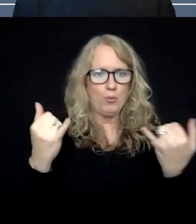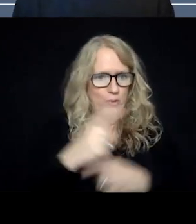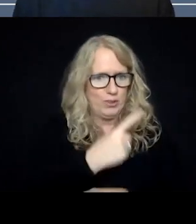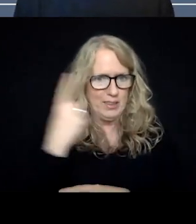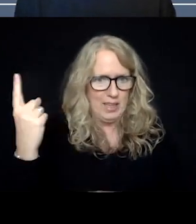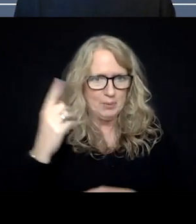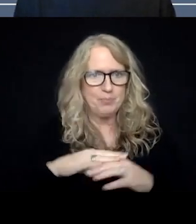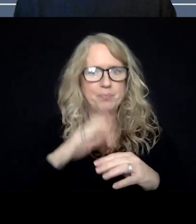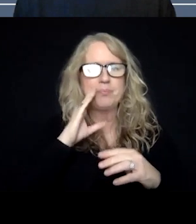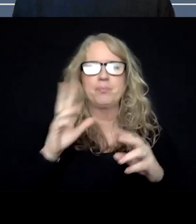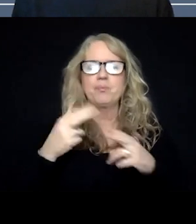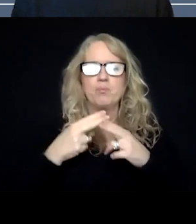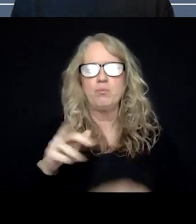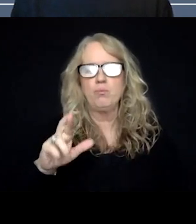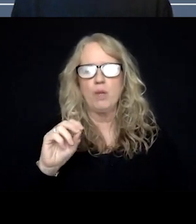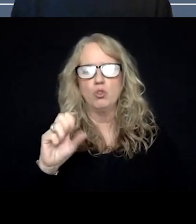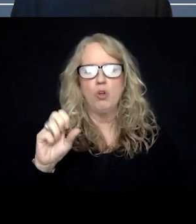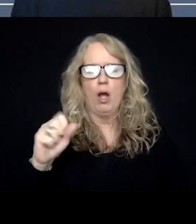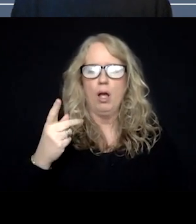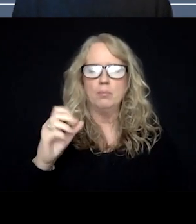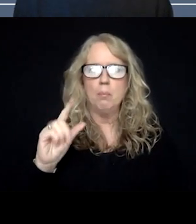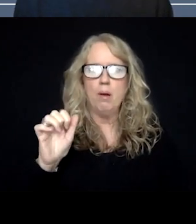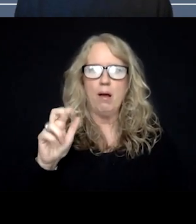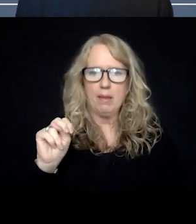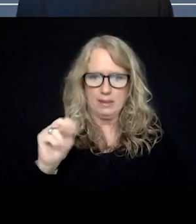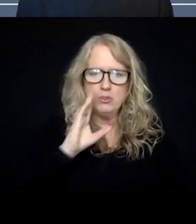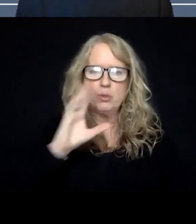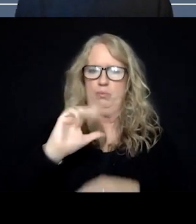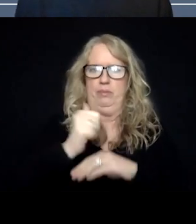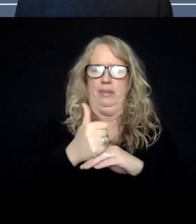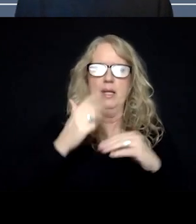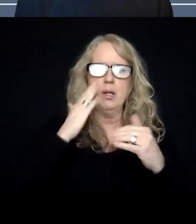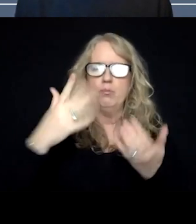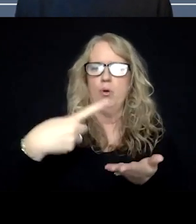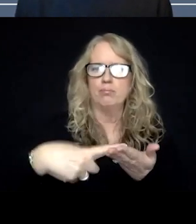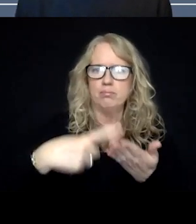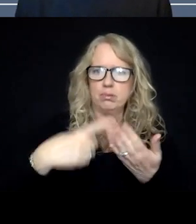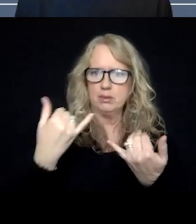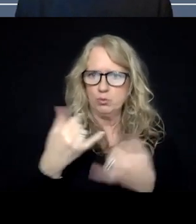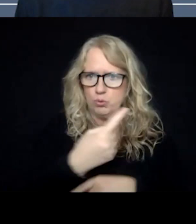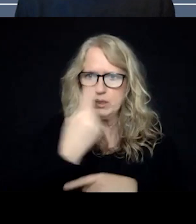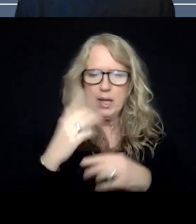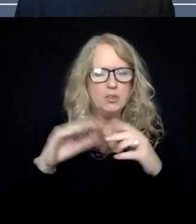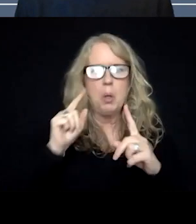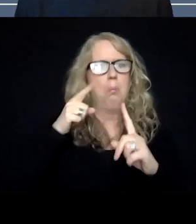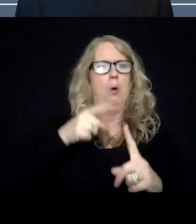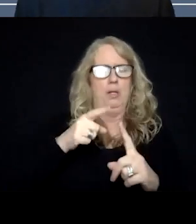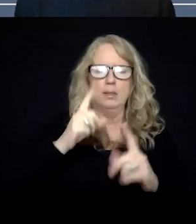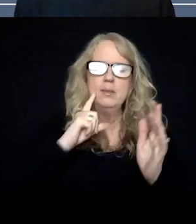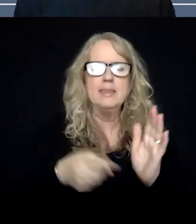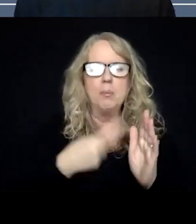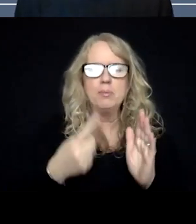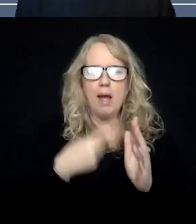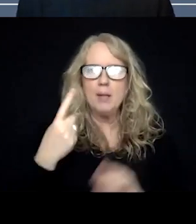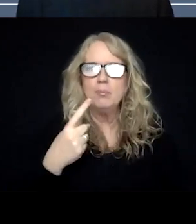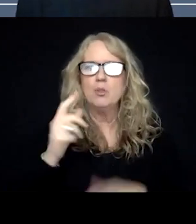on cross-pollination, which is really meant to set the stage for this fireside chat. And so the main idea of this is that sometimes